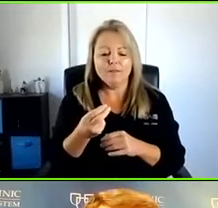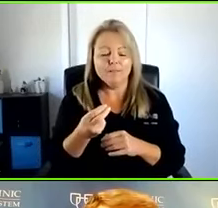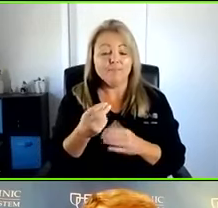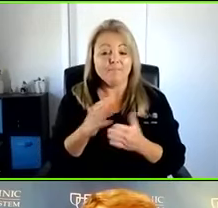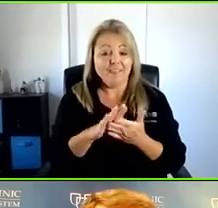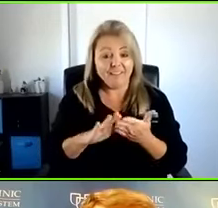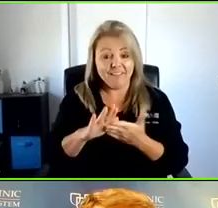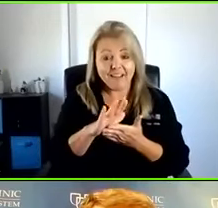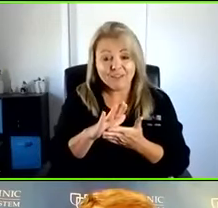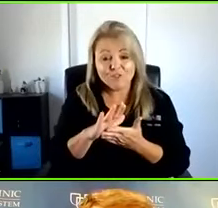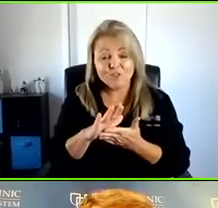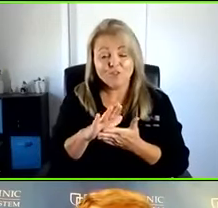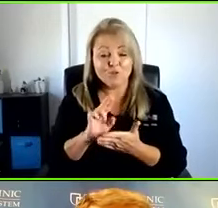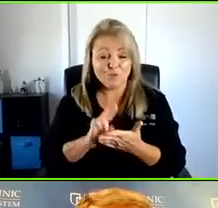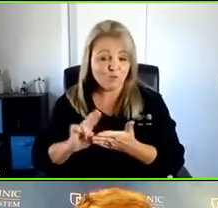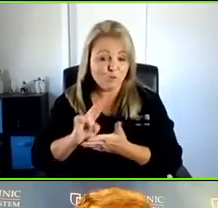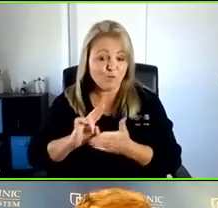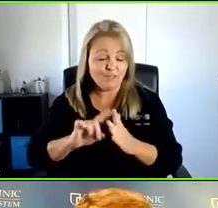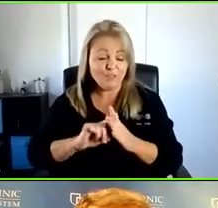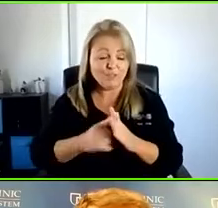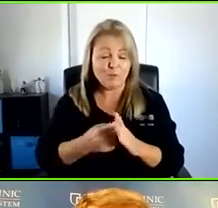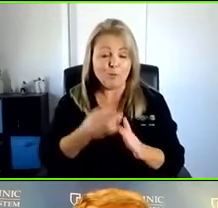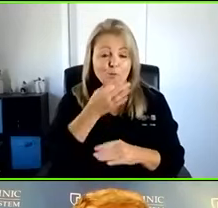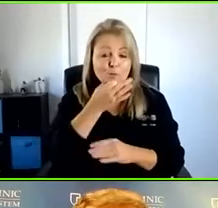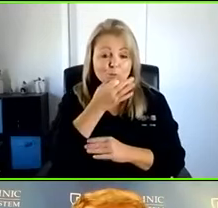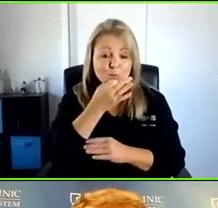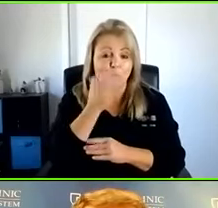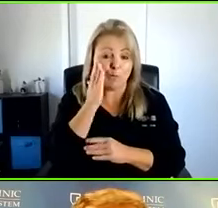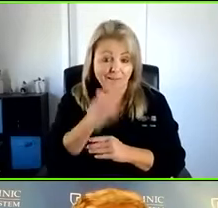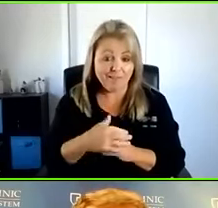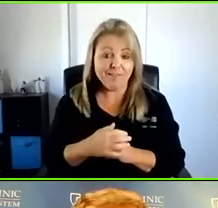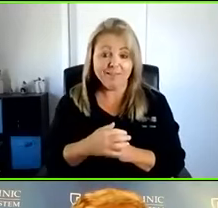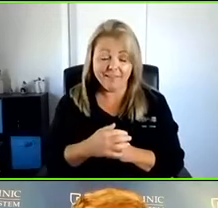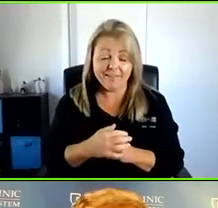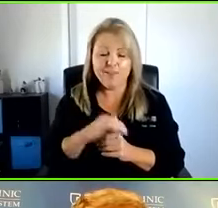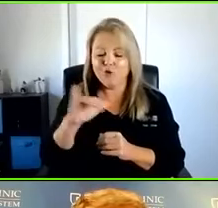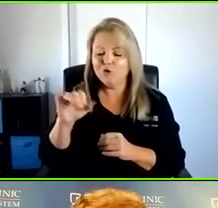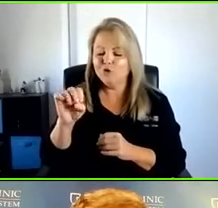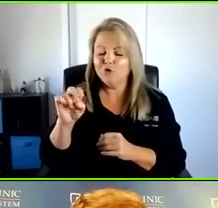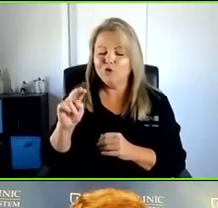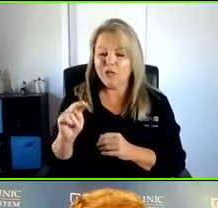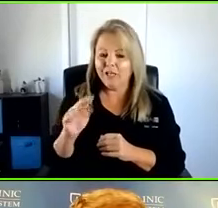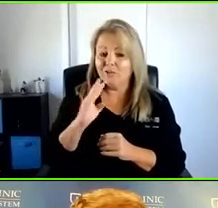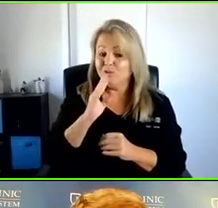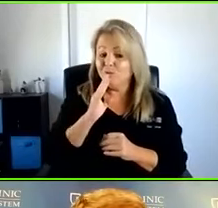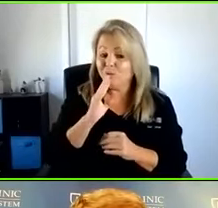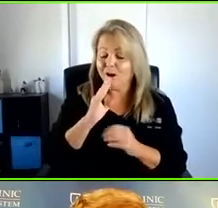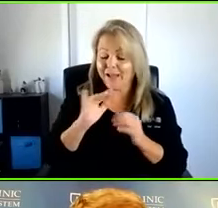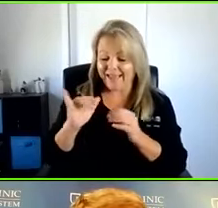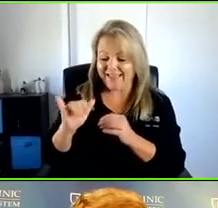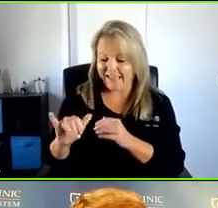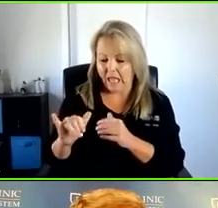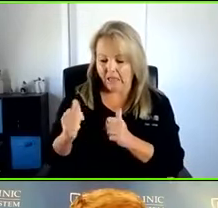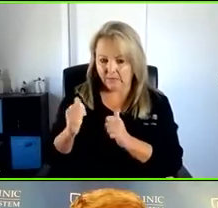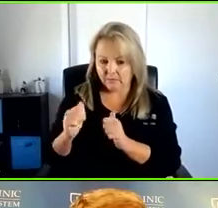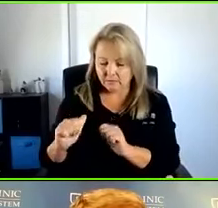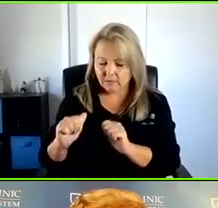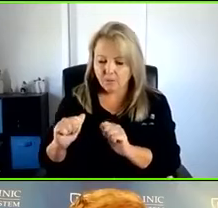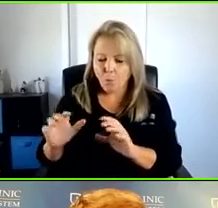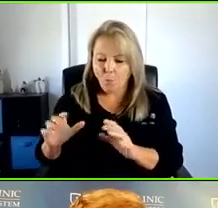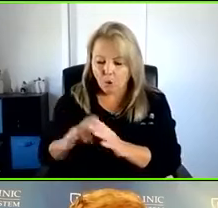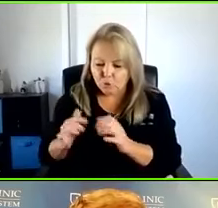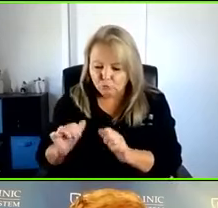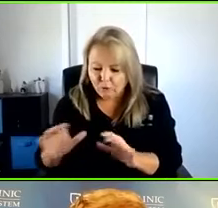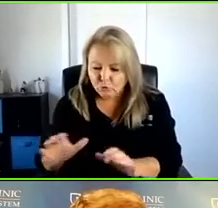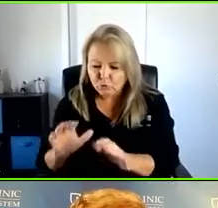soon. Universities and colleges in our region will be starting soon. I think Jen's going to maybe speak to some of the efforts that they've been engaged in